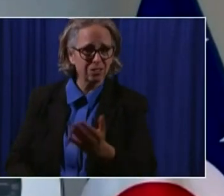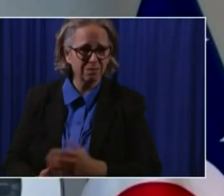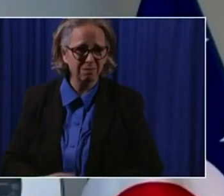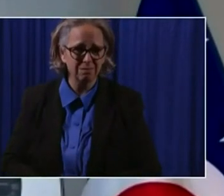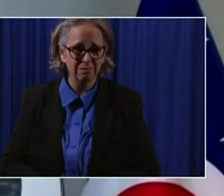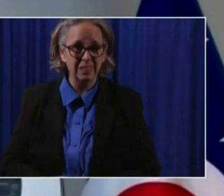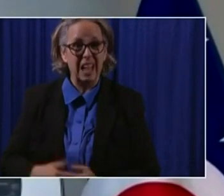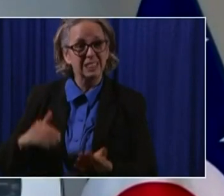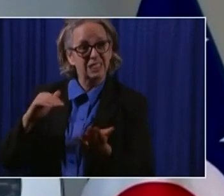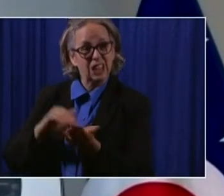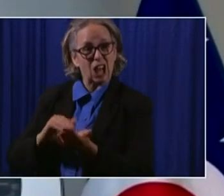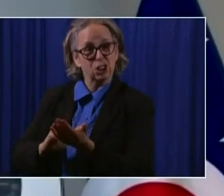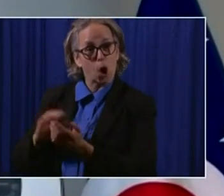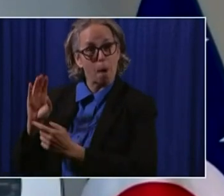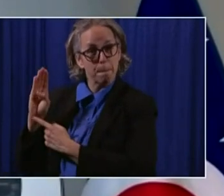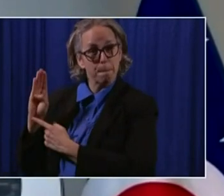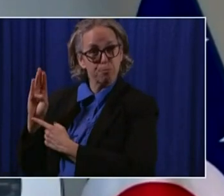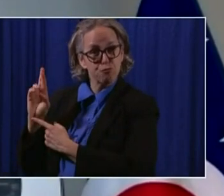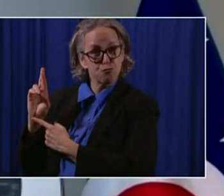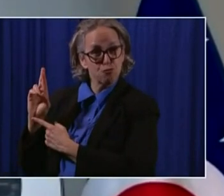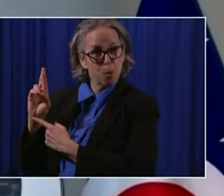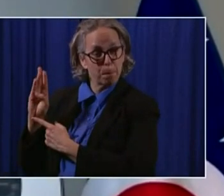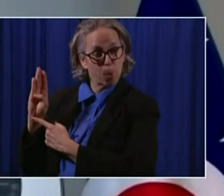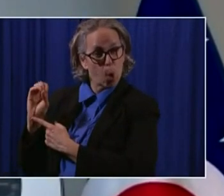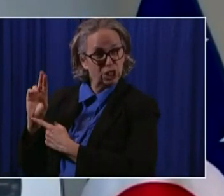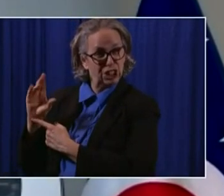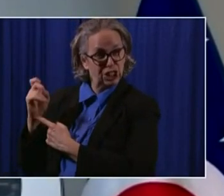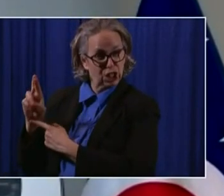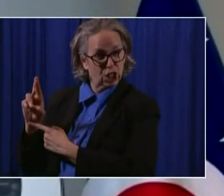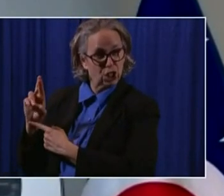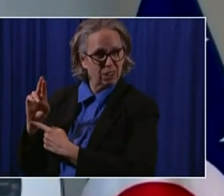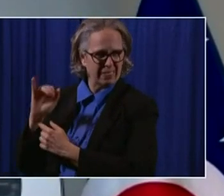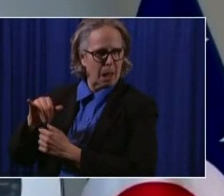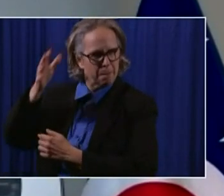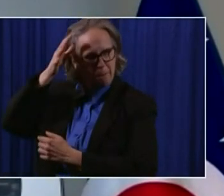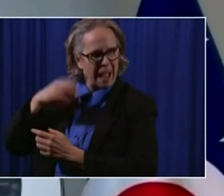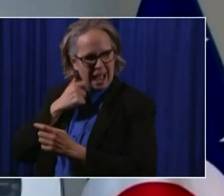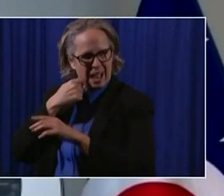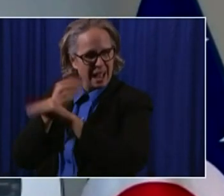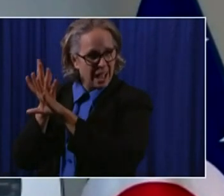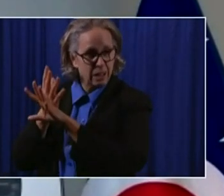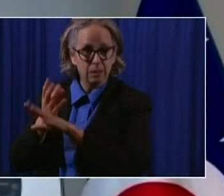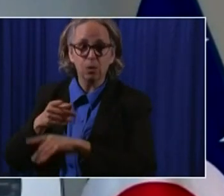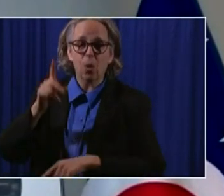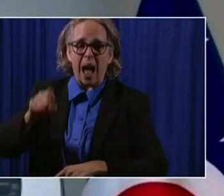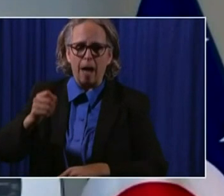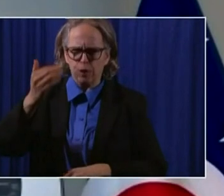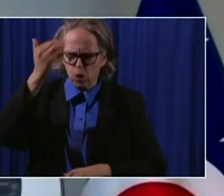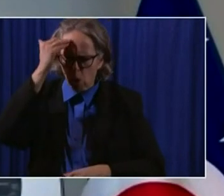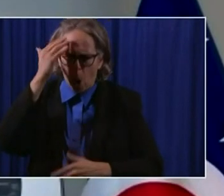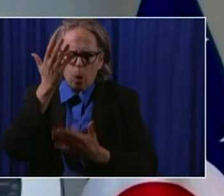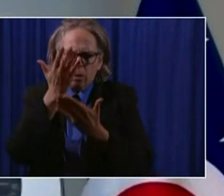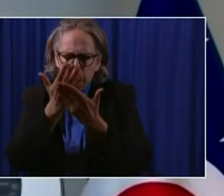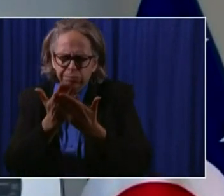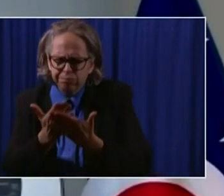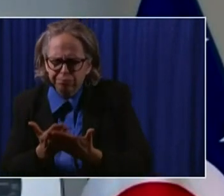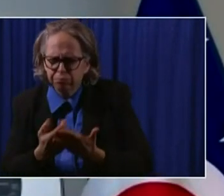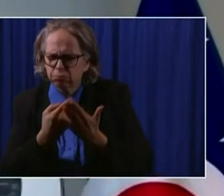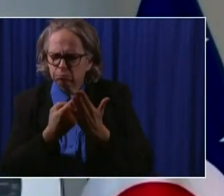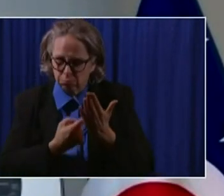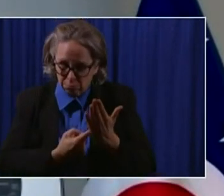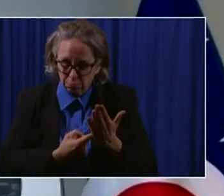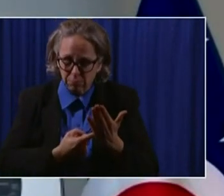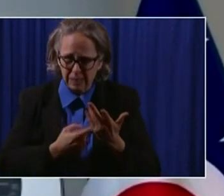go into this with your eyes wide open. Know what you have to do. Know what the circumstances are for you and your family. But for